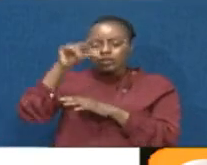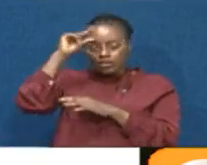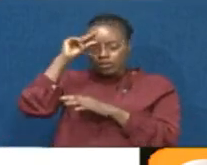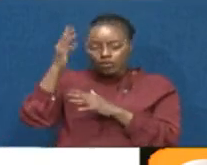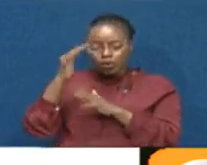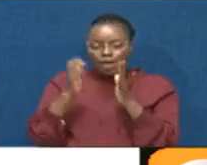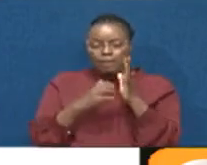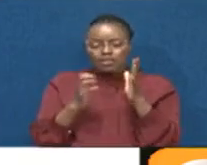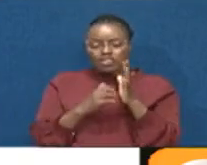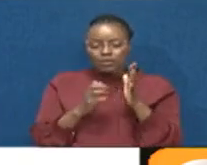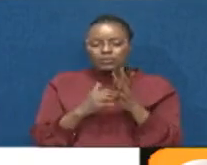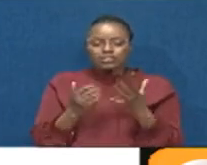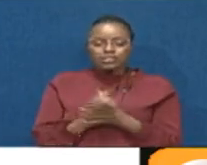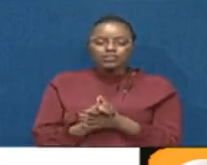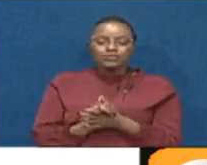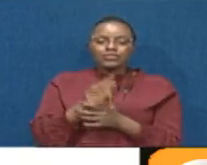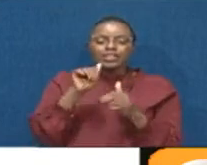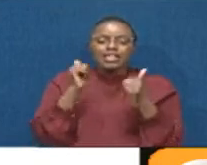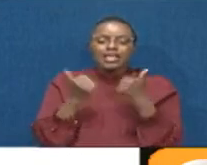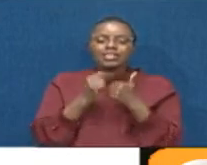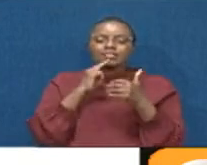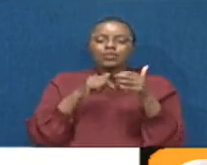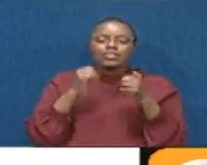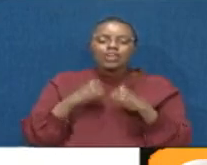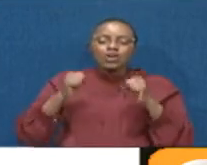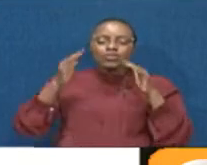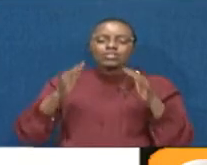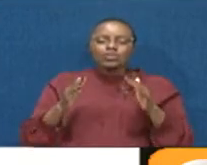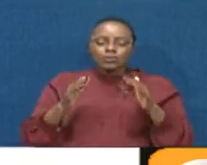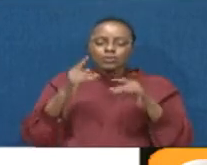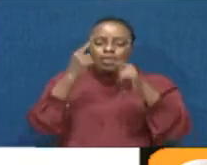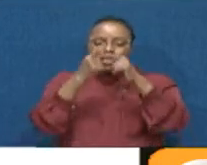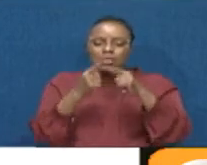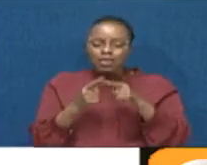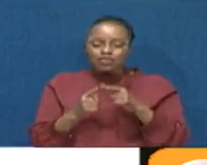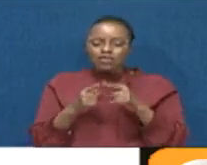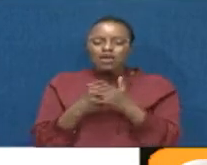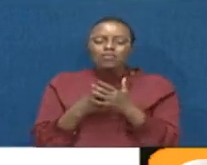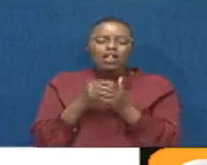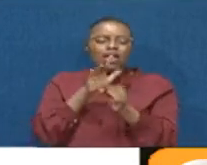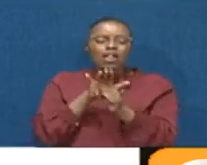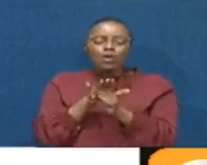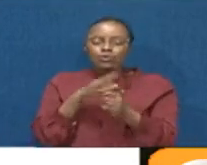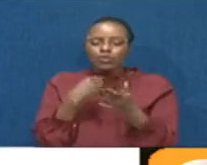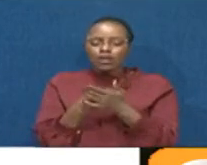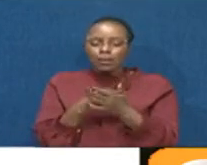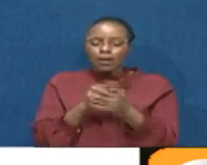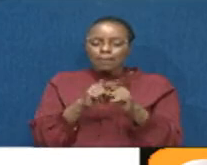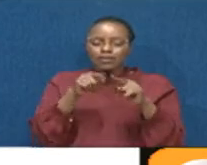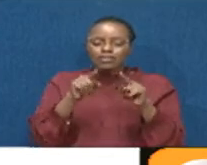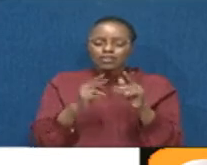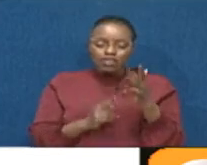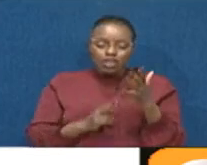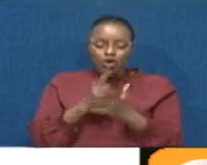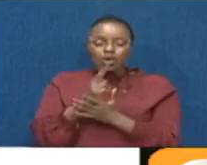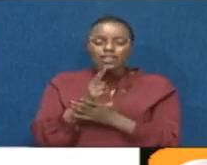of Machakos. The agency says the official accumulated wealth in hundreds of millions, yet his